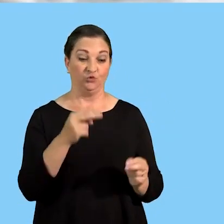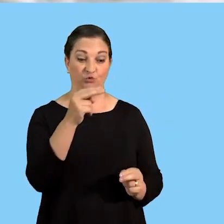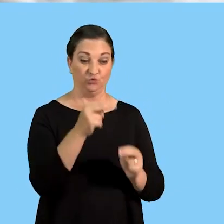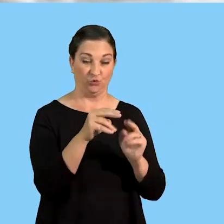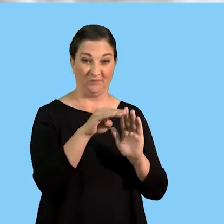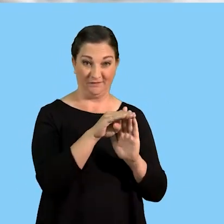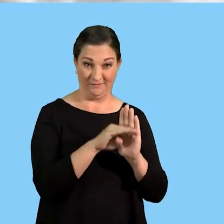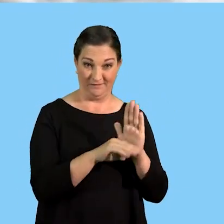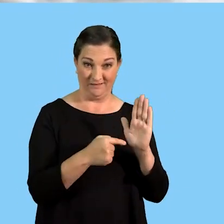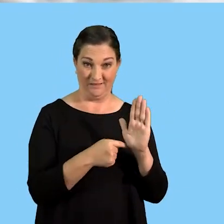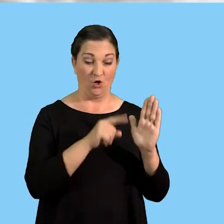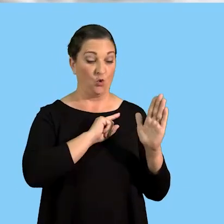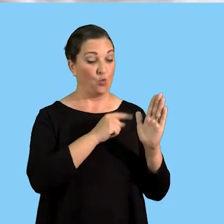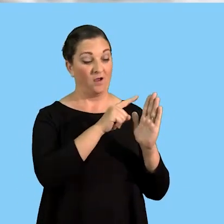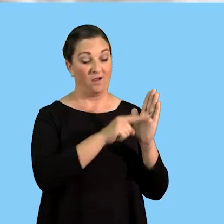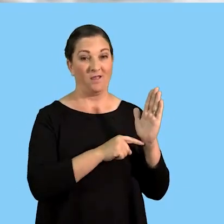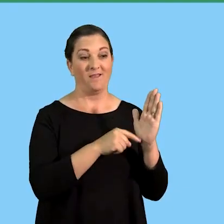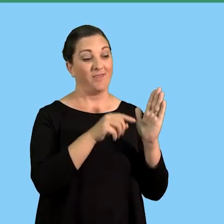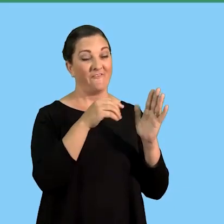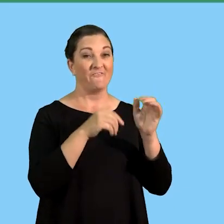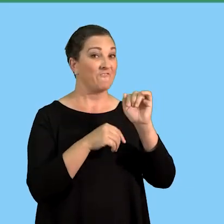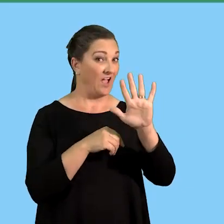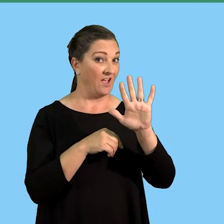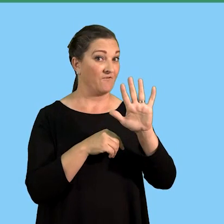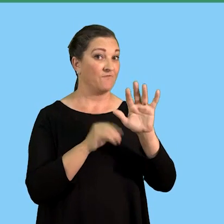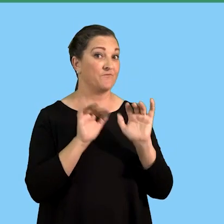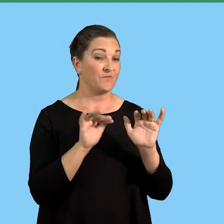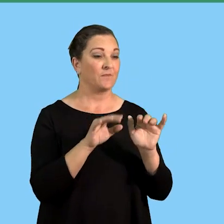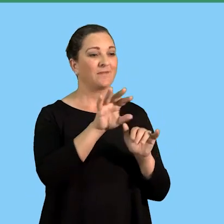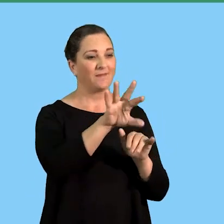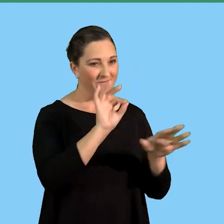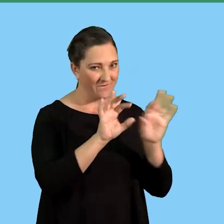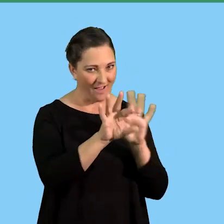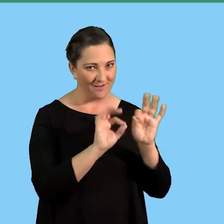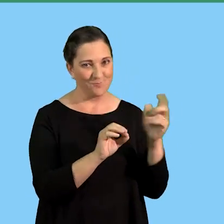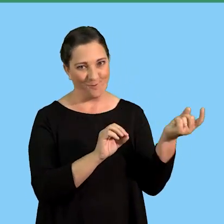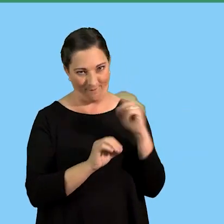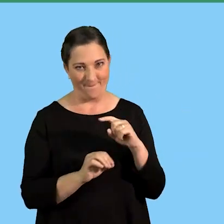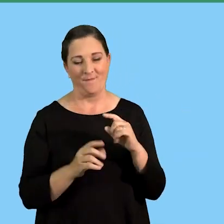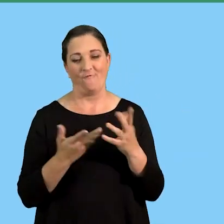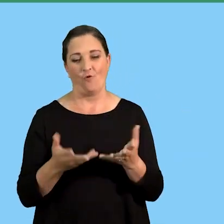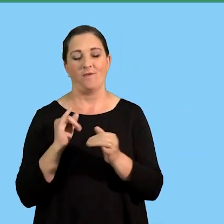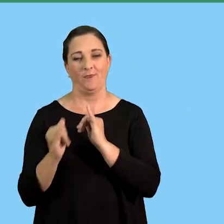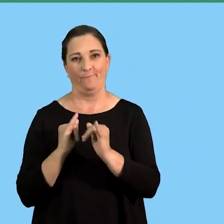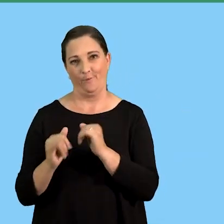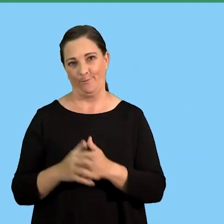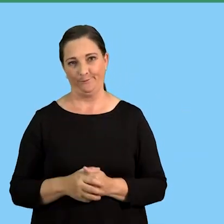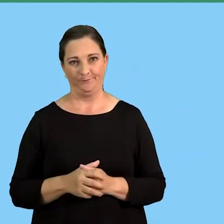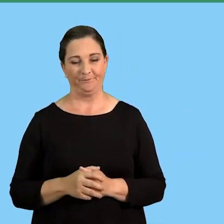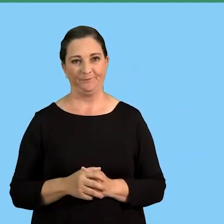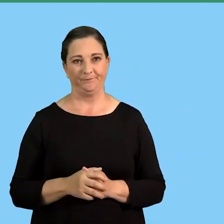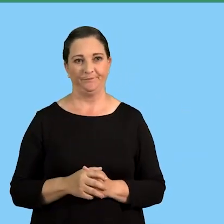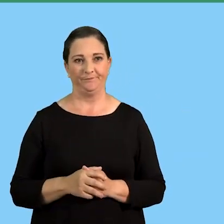then compile a short list where you are then going to invite these shortlisted candidates for the actual